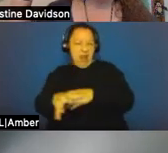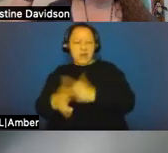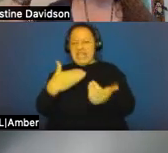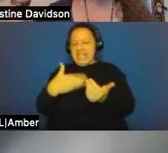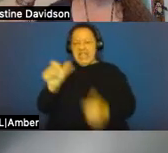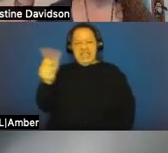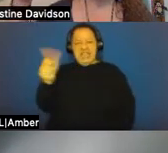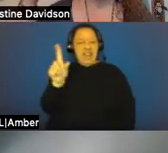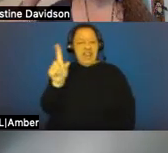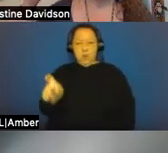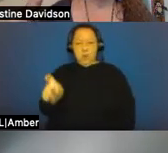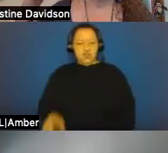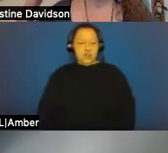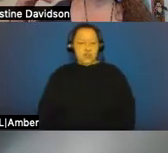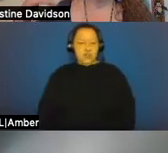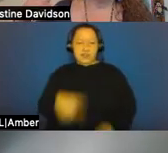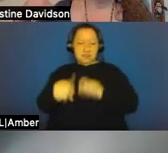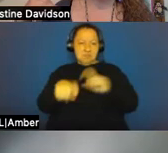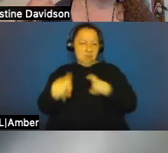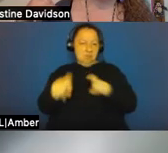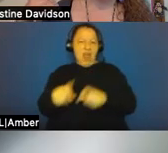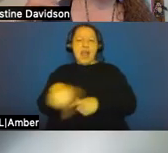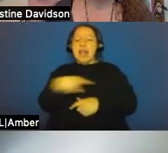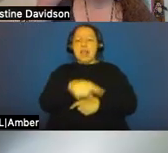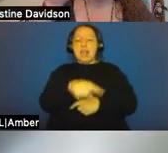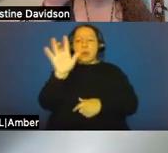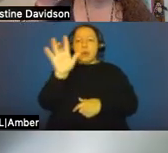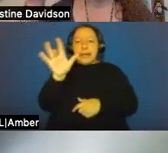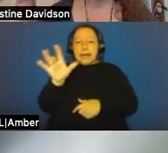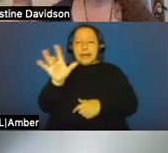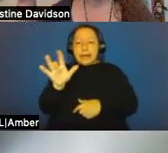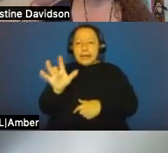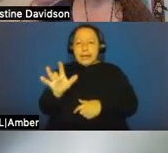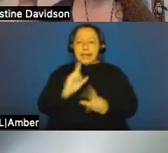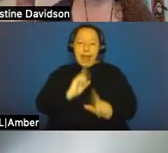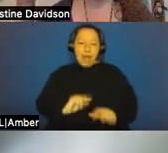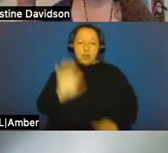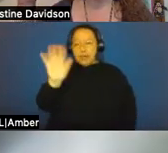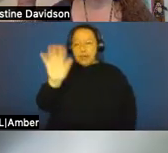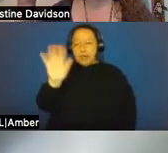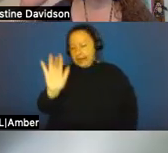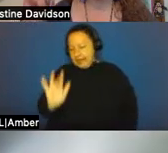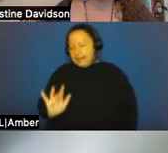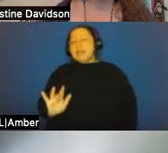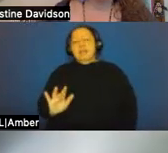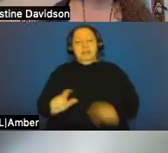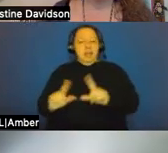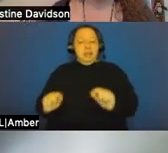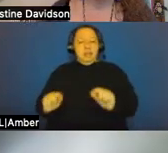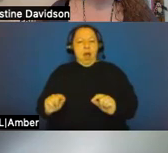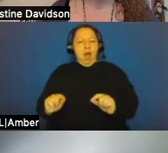10-question survey that you would just click the buttons. And then will be a little space for you to add comments in.